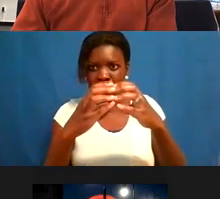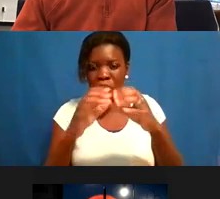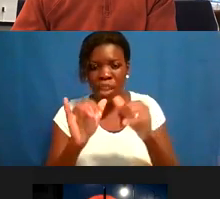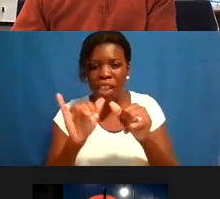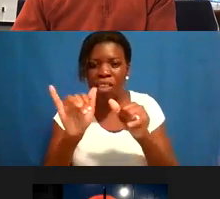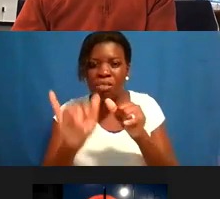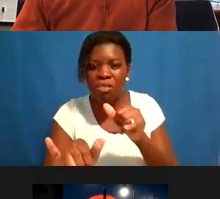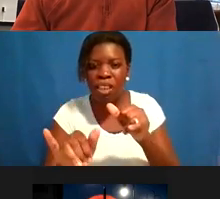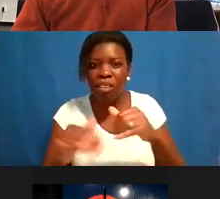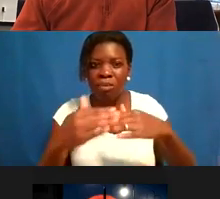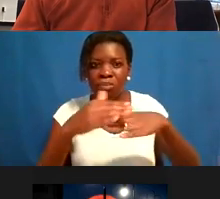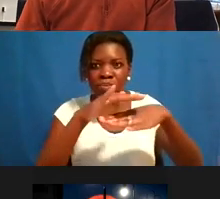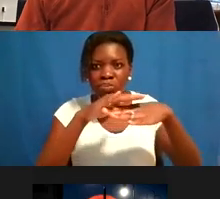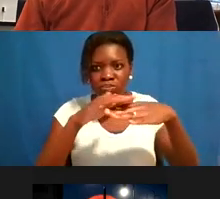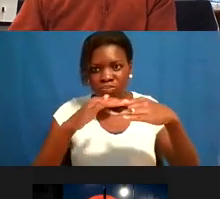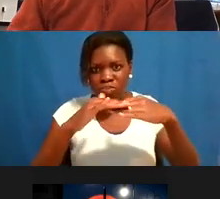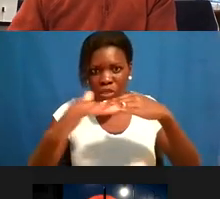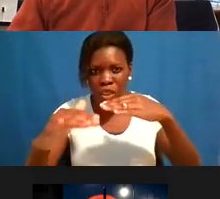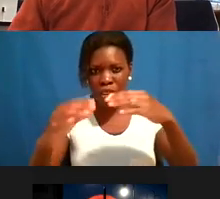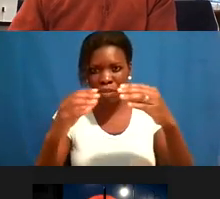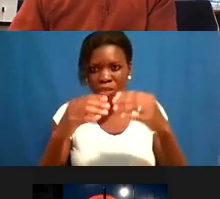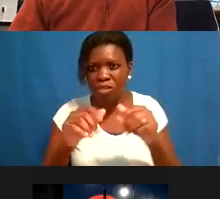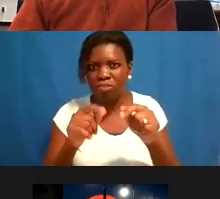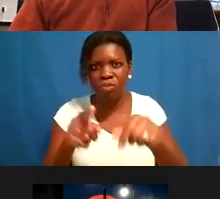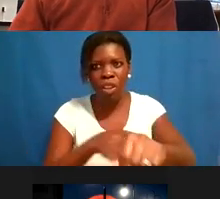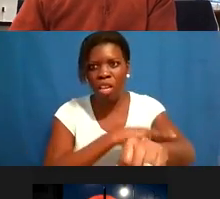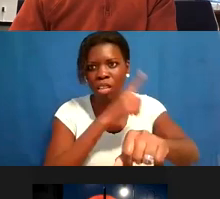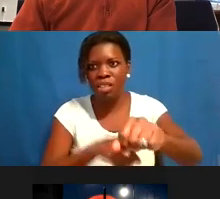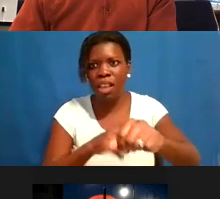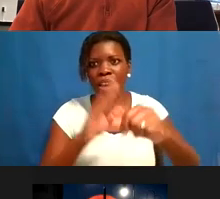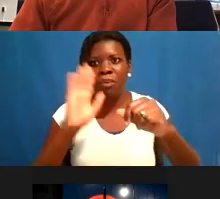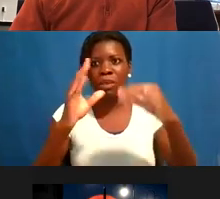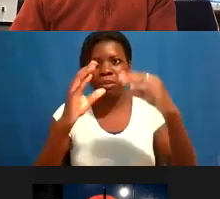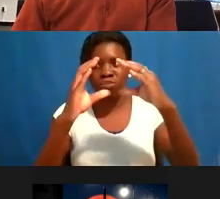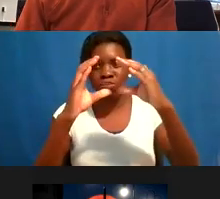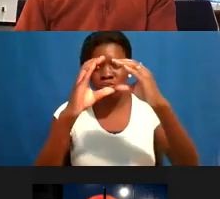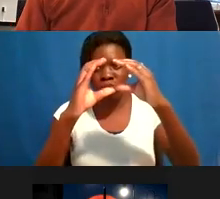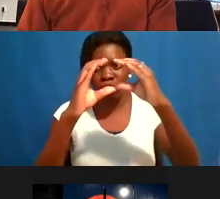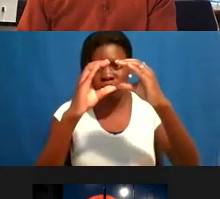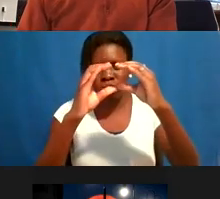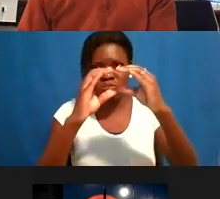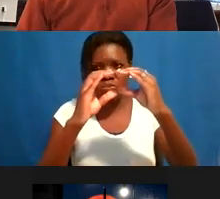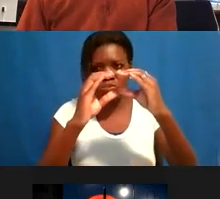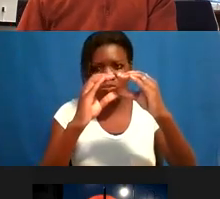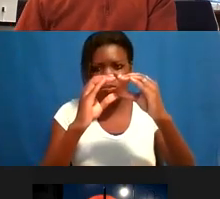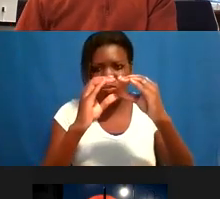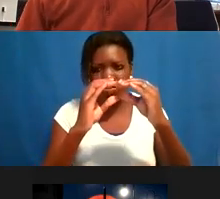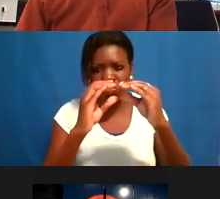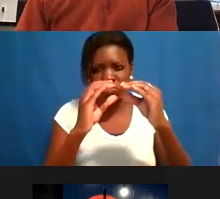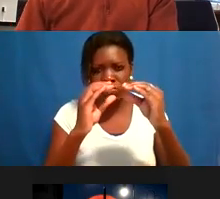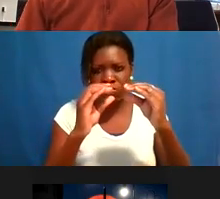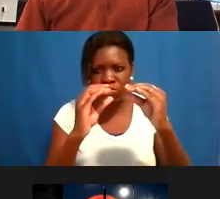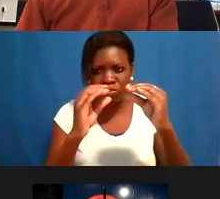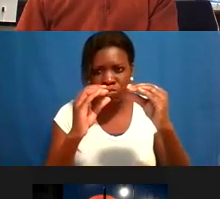a surface over a really, really, really long time, it would spread. And that is because the fact that at really, really